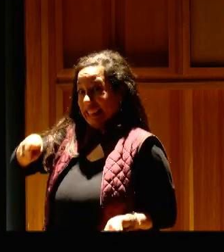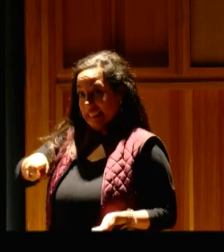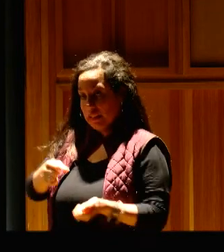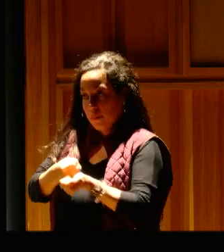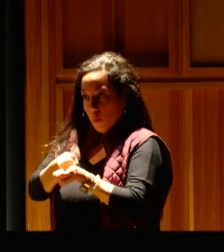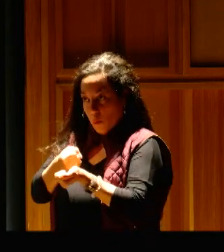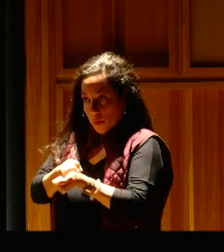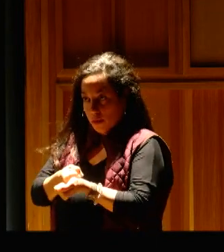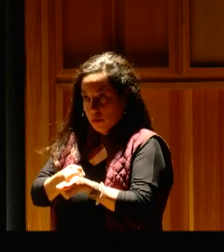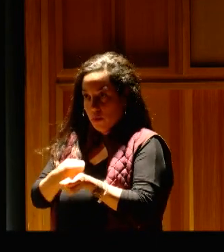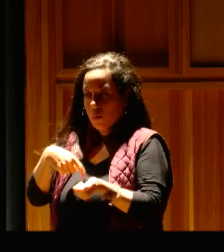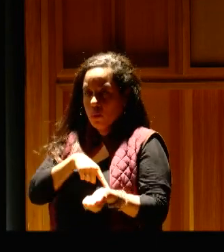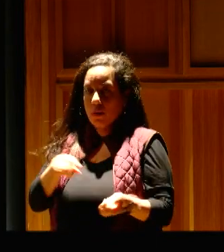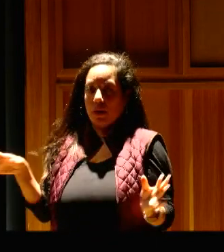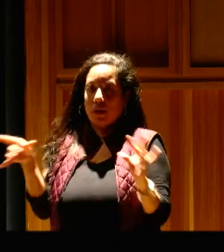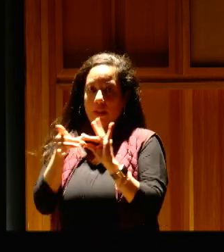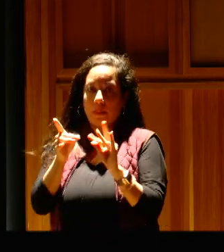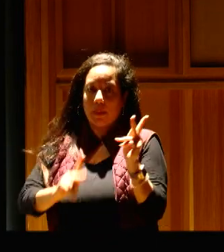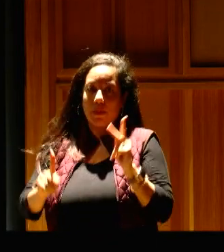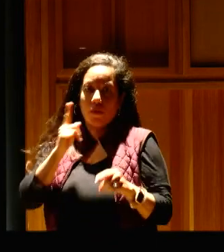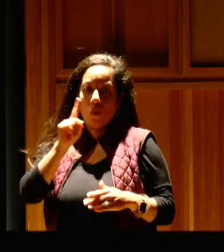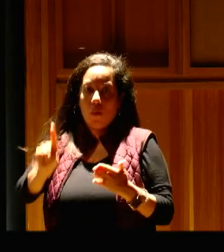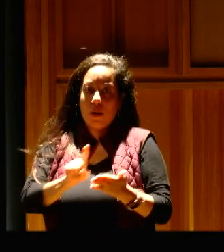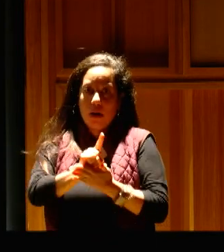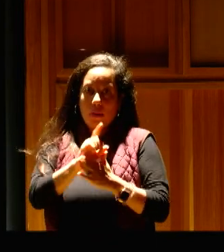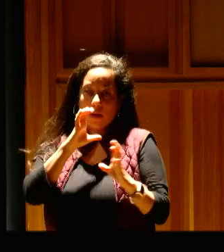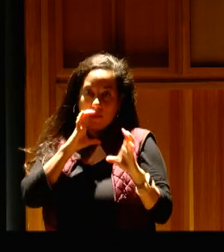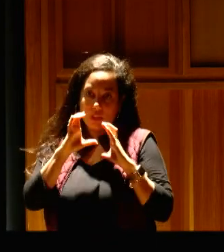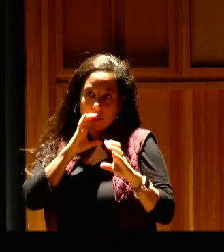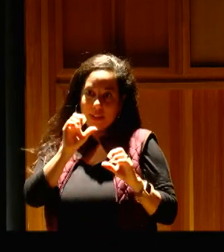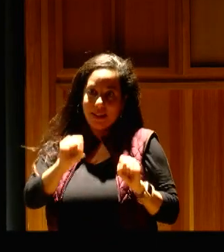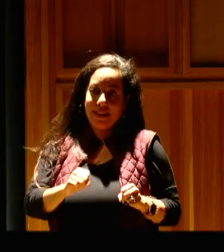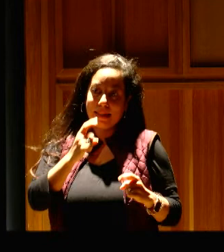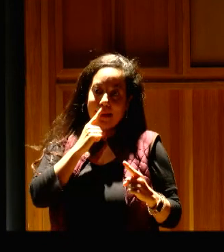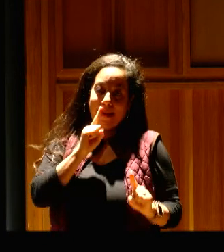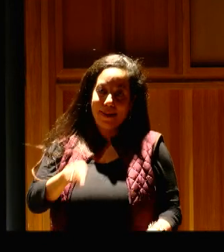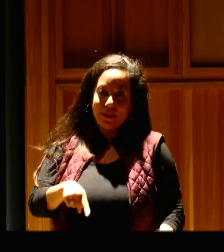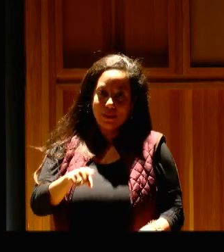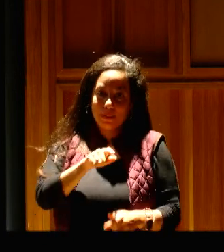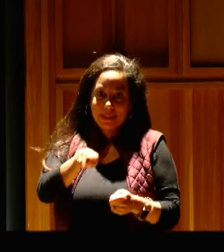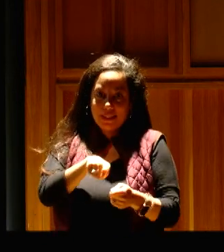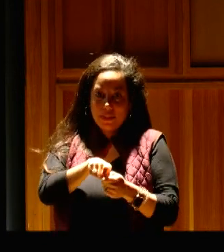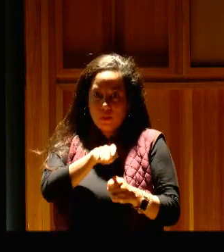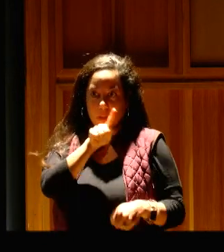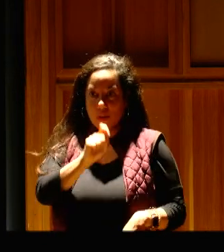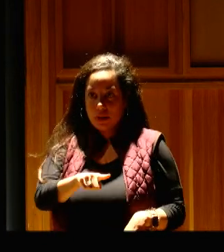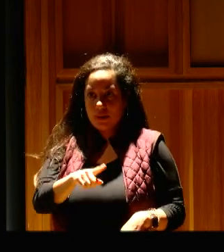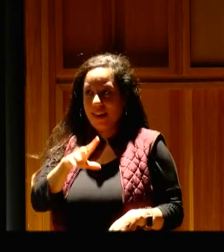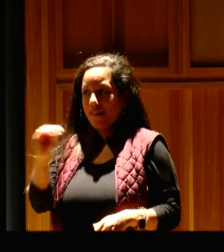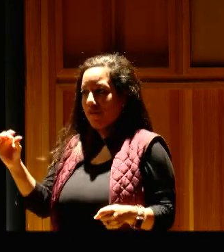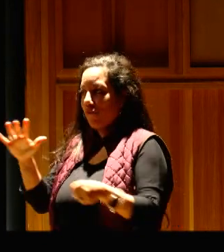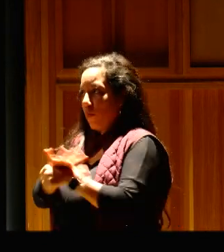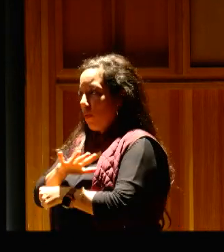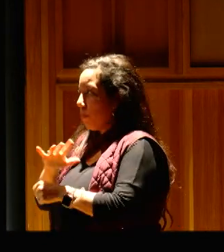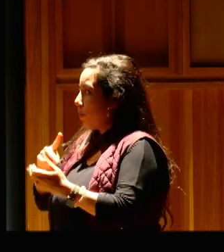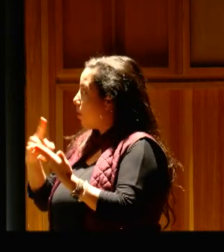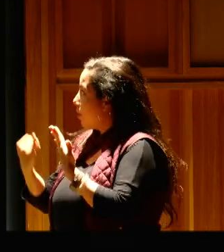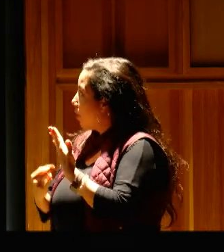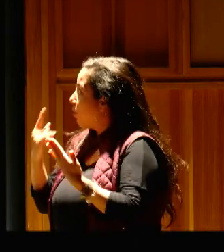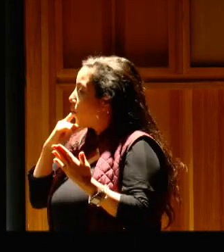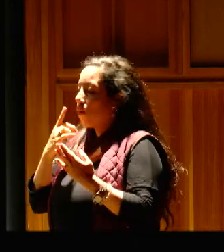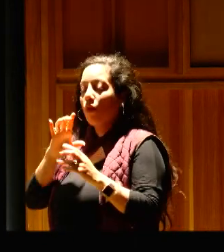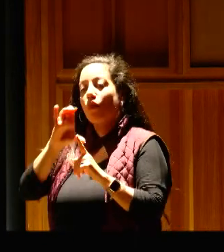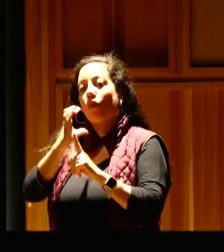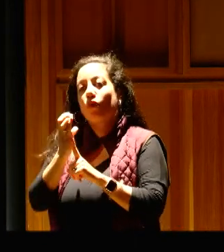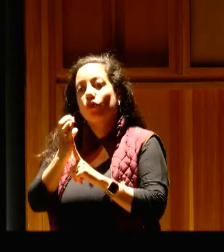people for one-hour conversations to answer specific questions to fully-fledged projects of cultural